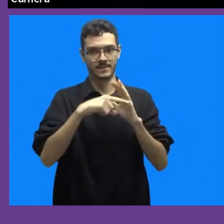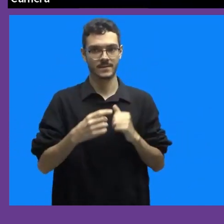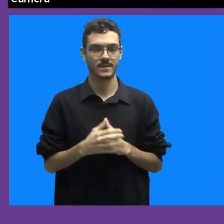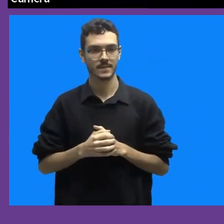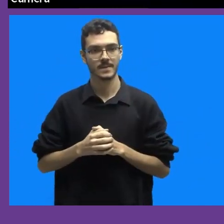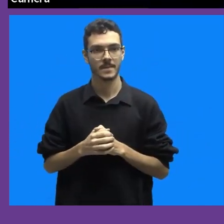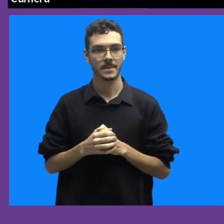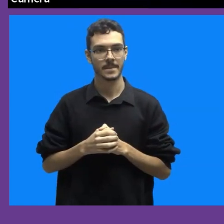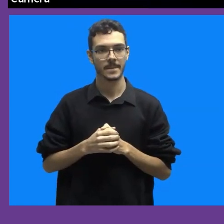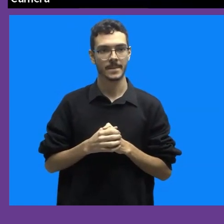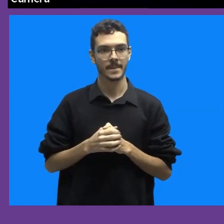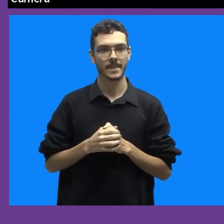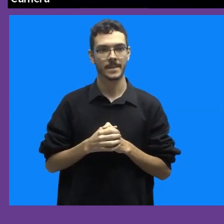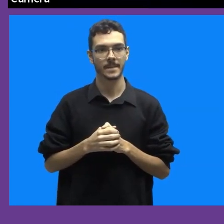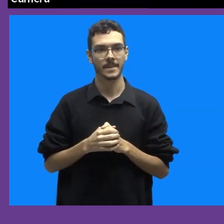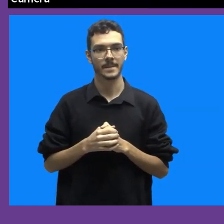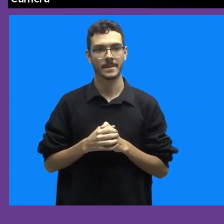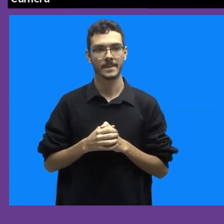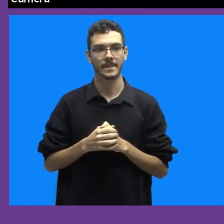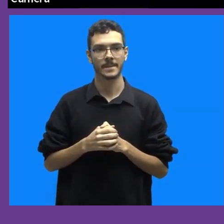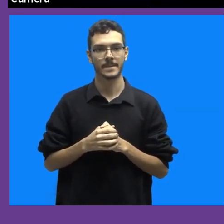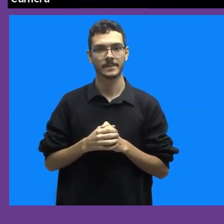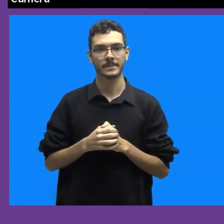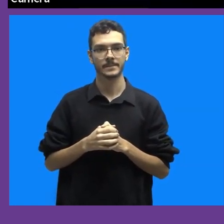higher education. This perspective